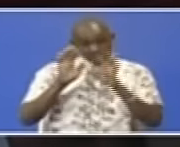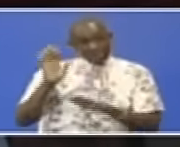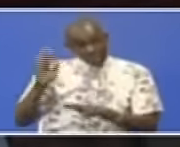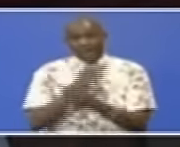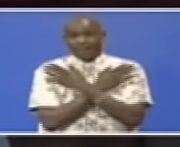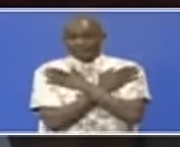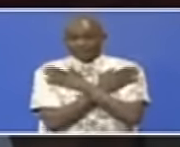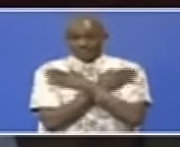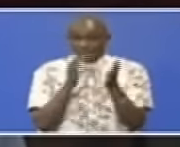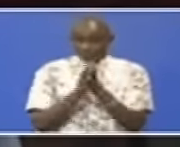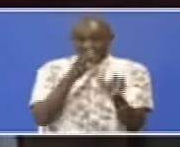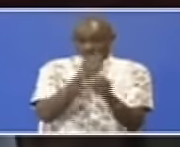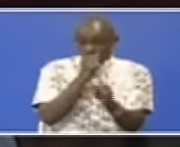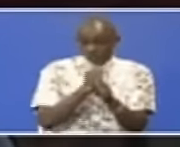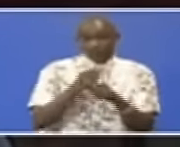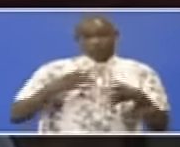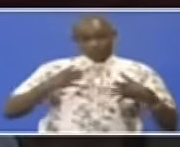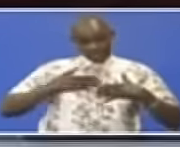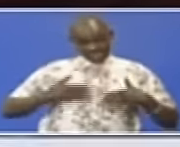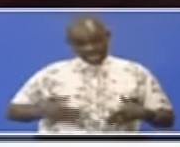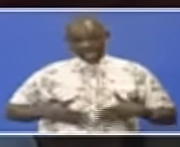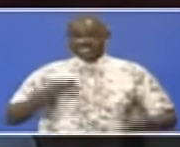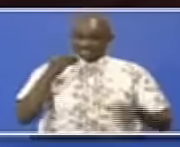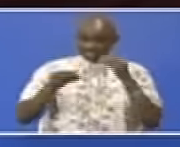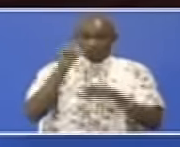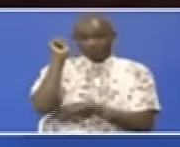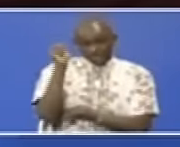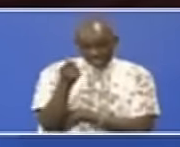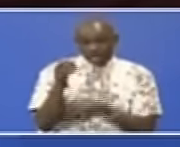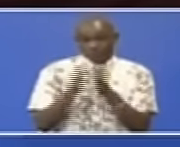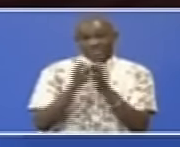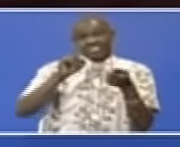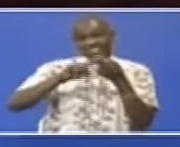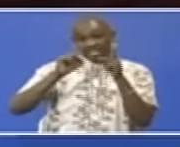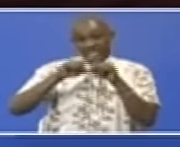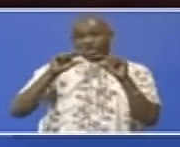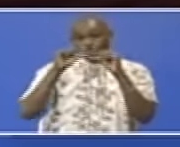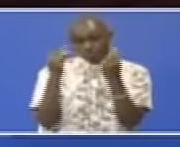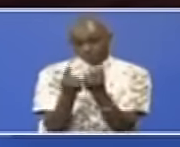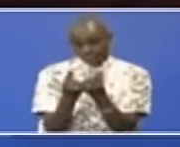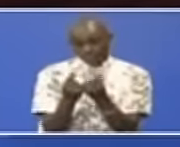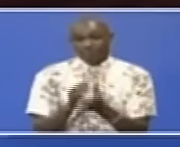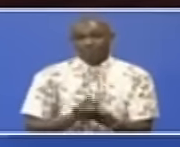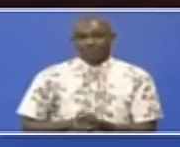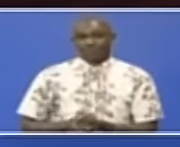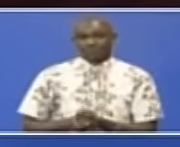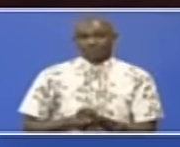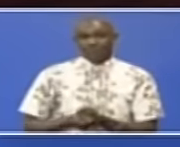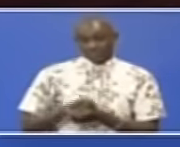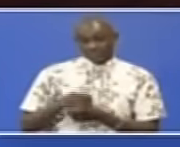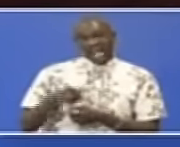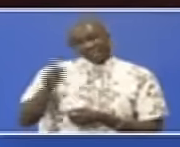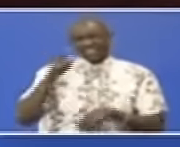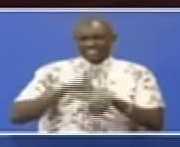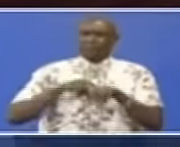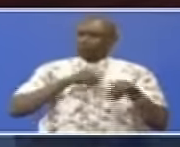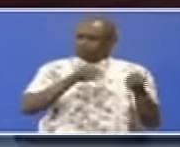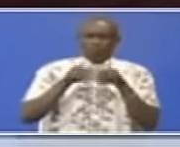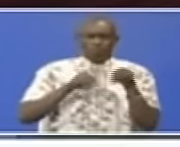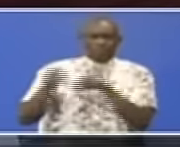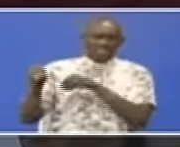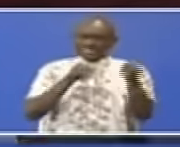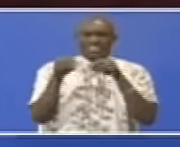partnership with Association of the Physically Disabled of Kenya and the Standard Group. Other than mobility, after you are able to